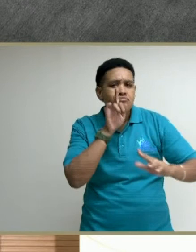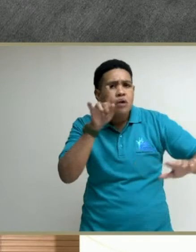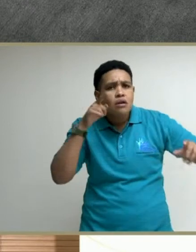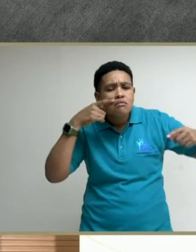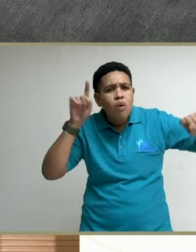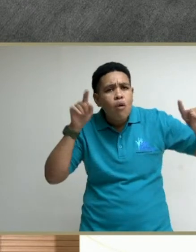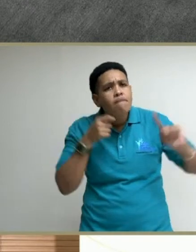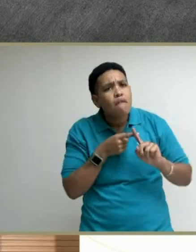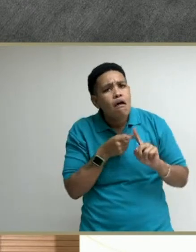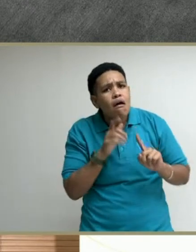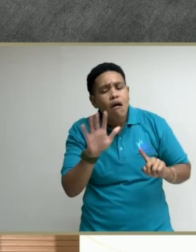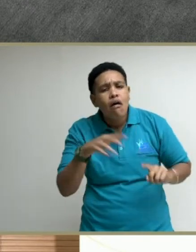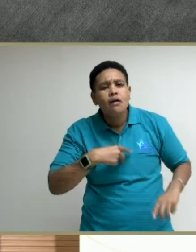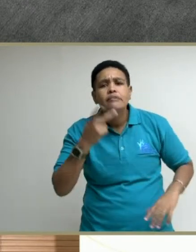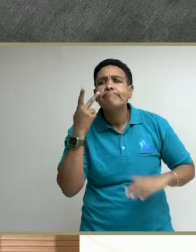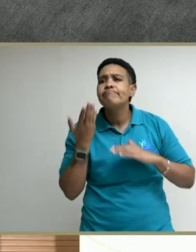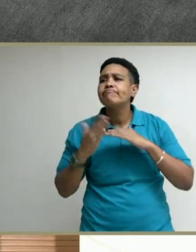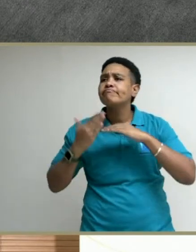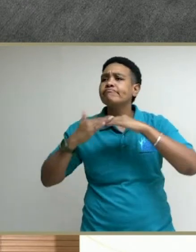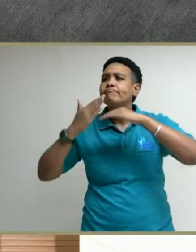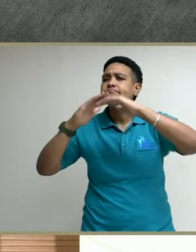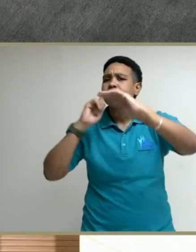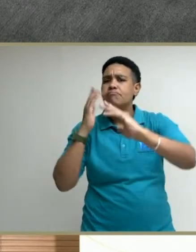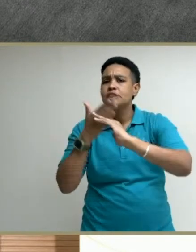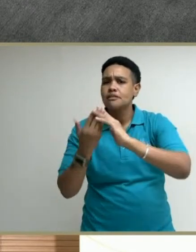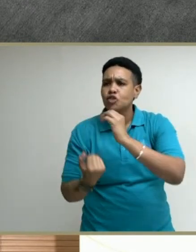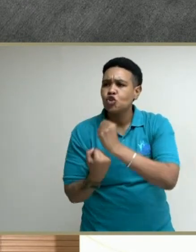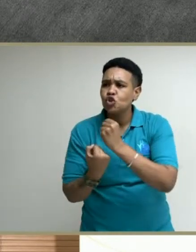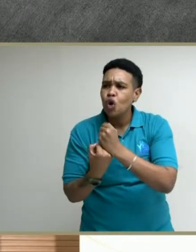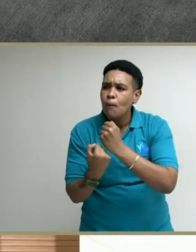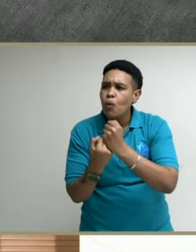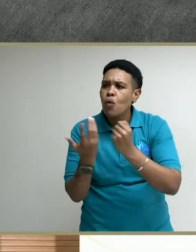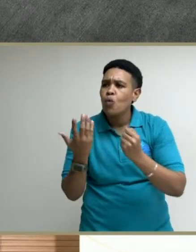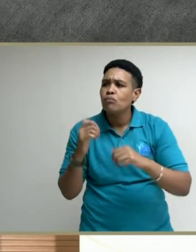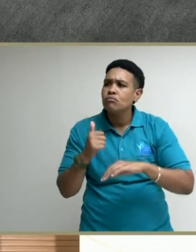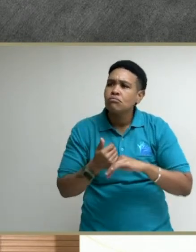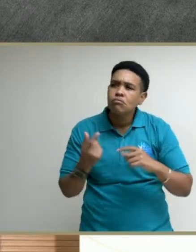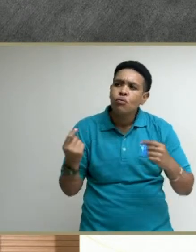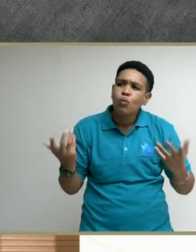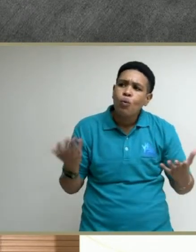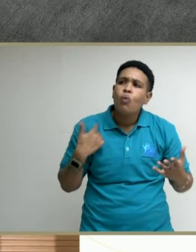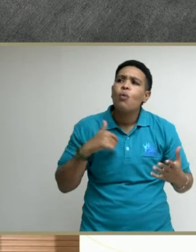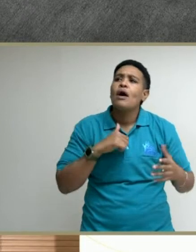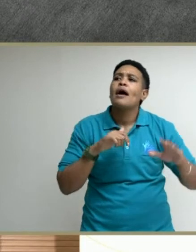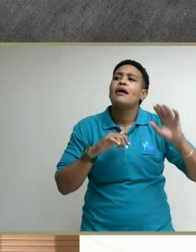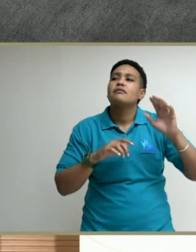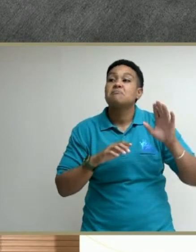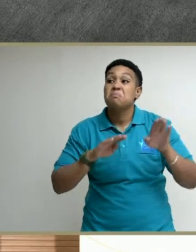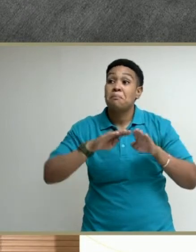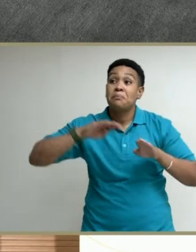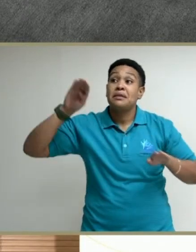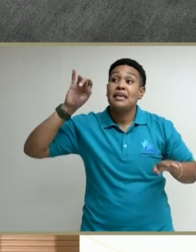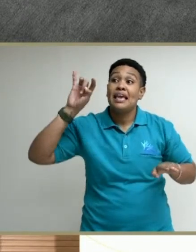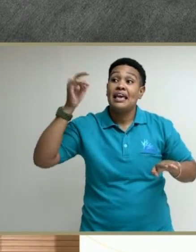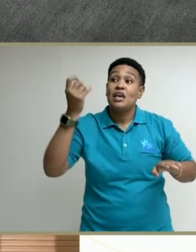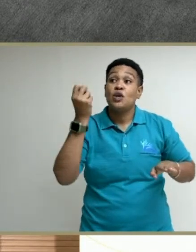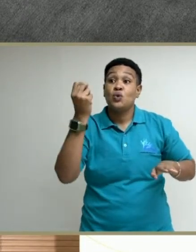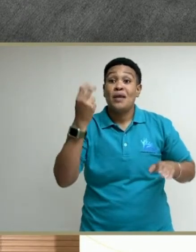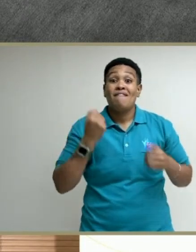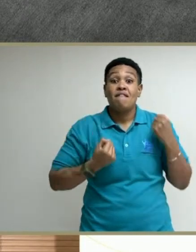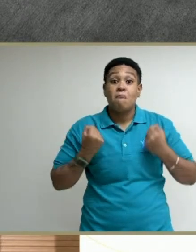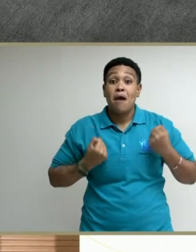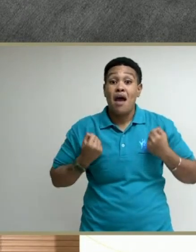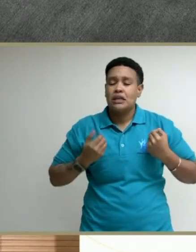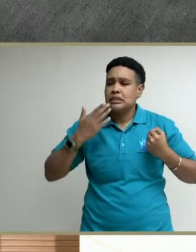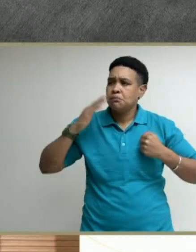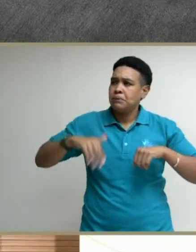would have seen with the increase in interventions, we were at a peak on about the 8th to the 12th of March. That was a